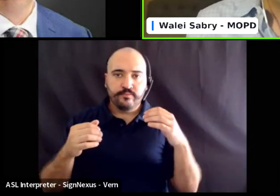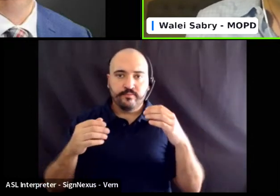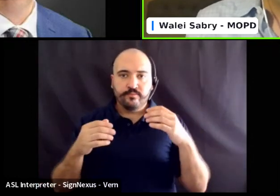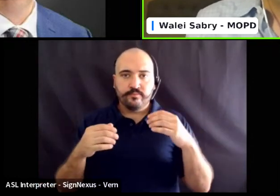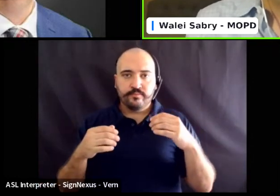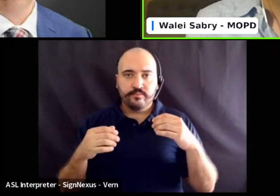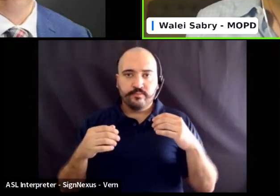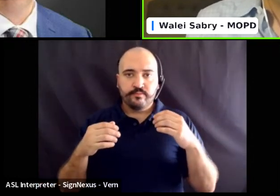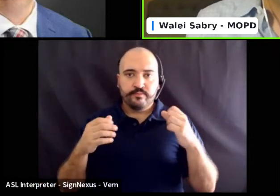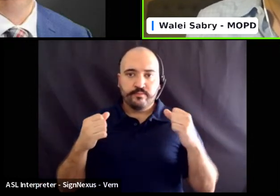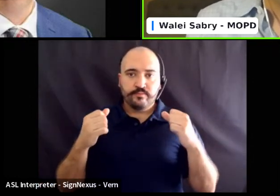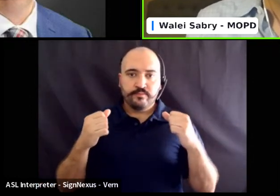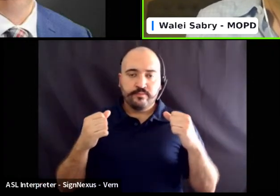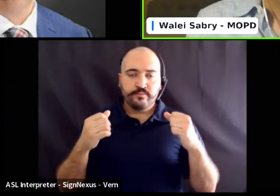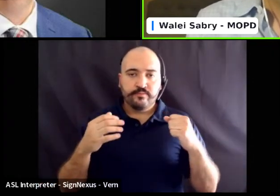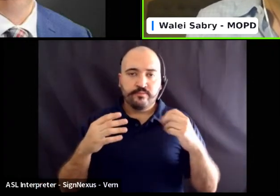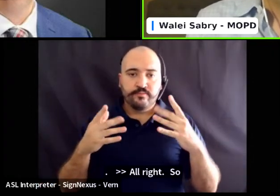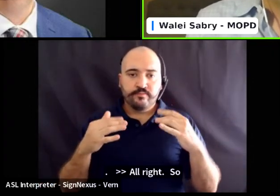So